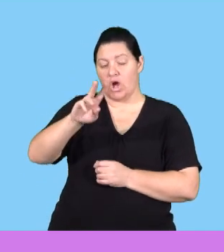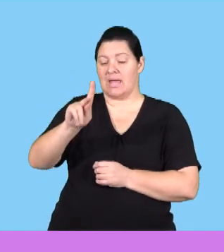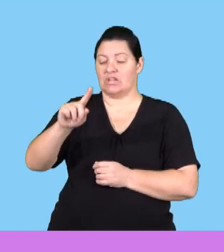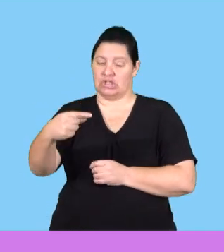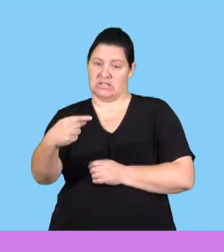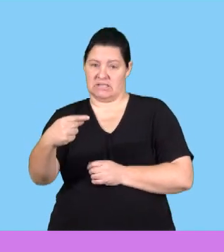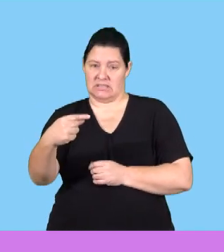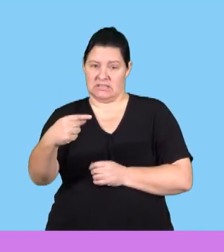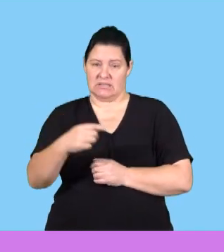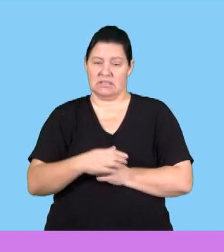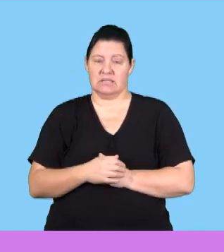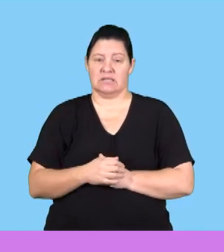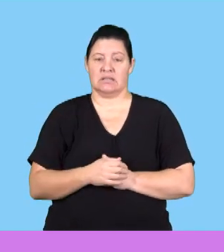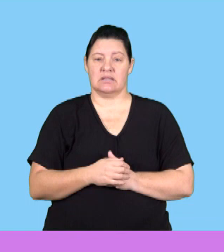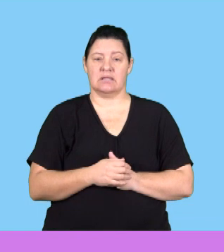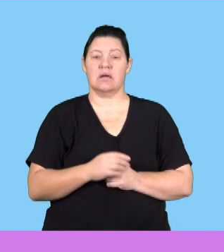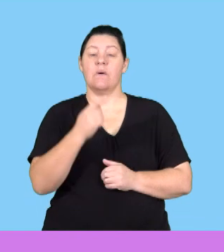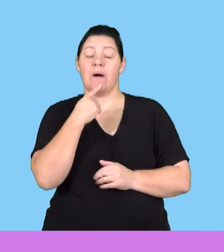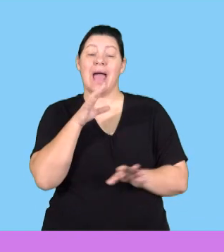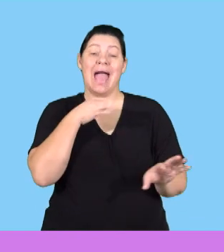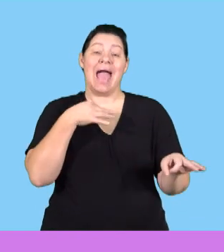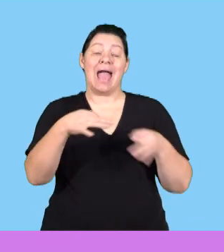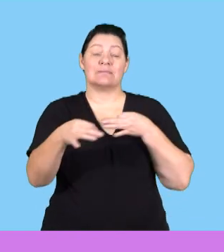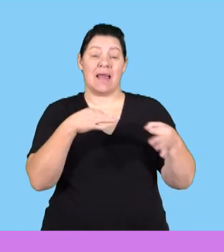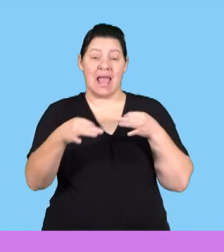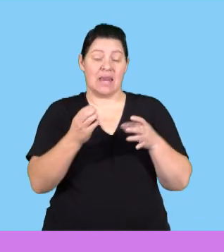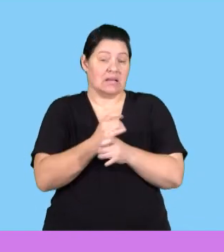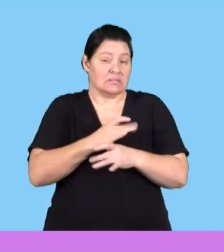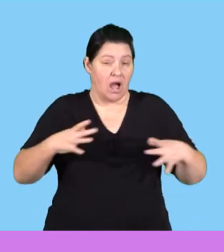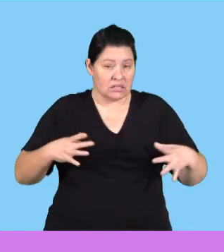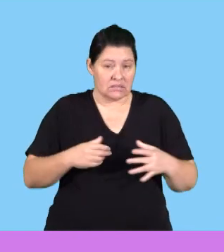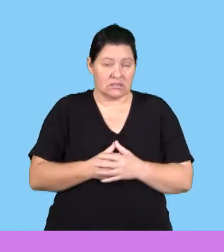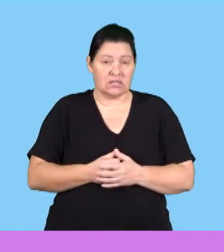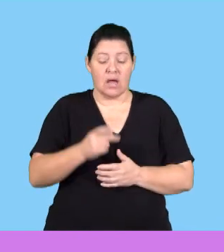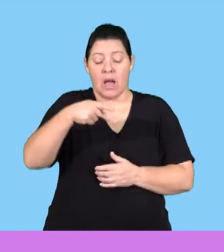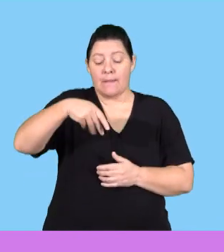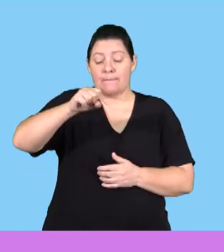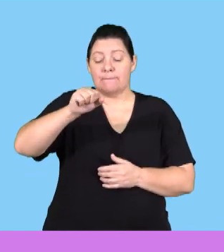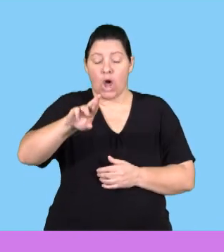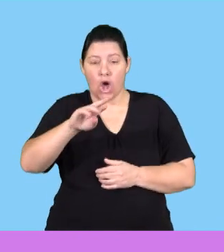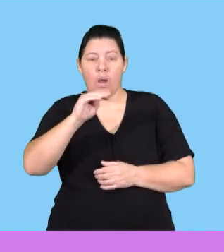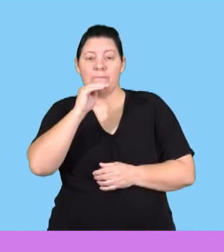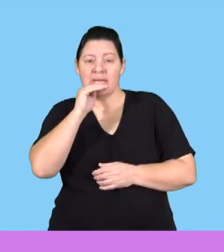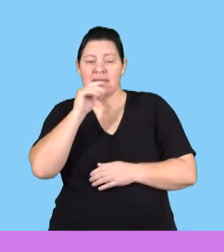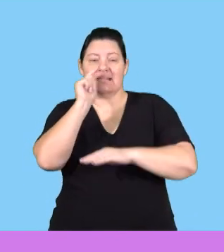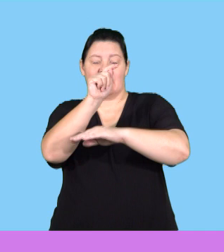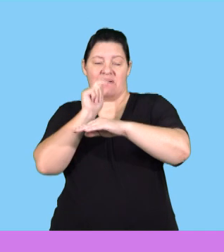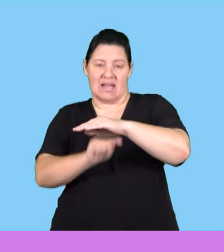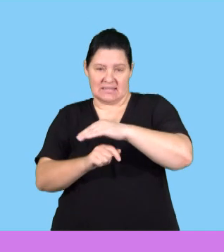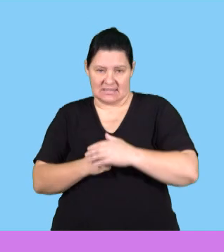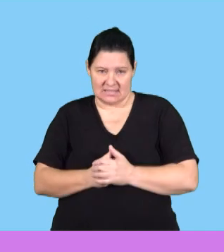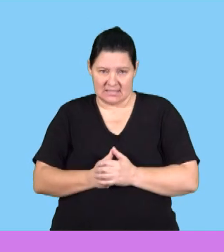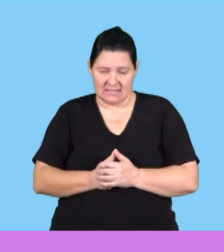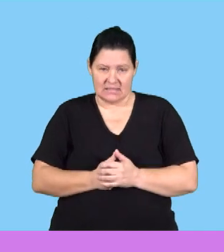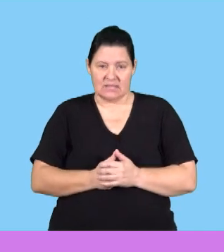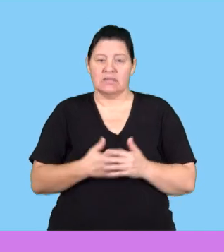kilogram. I want you to take note that I said when I explained at the beginning that per means divide by. So